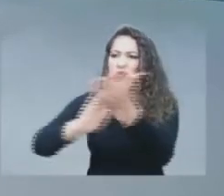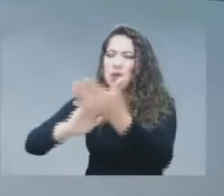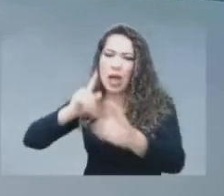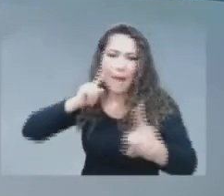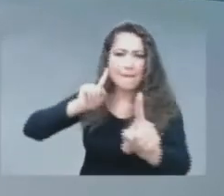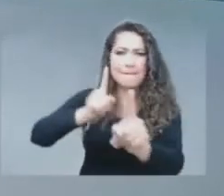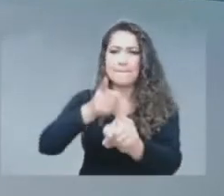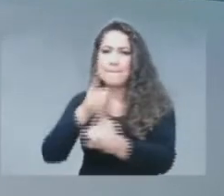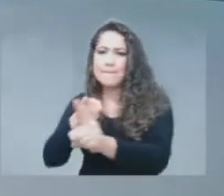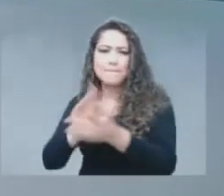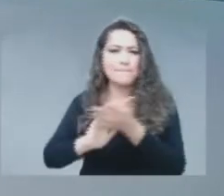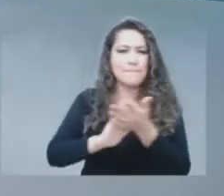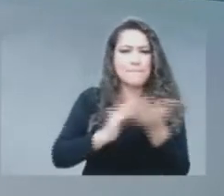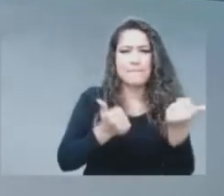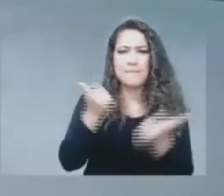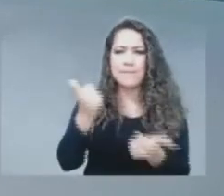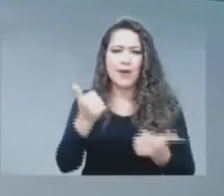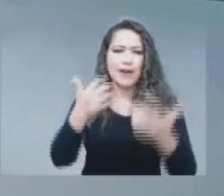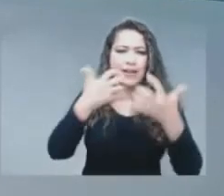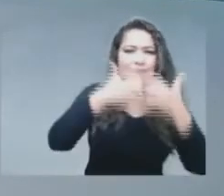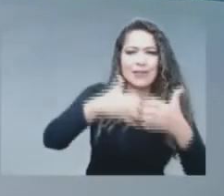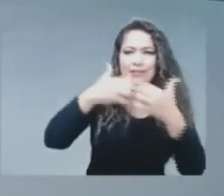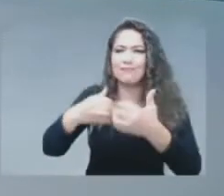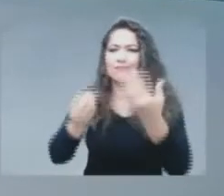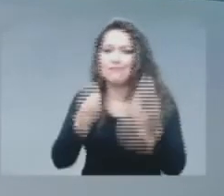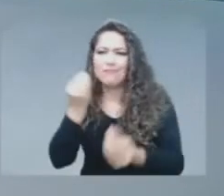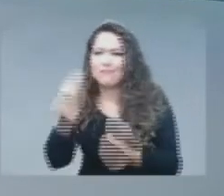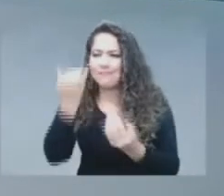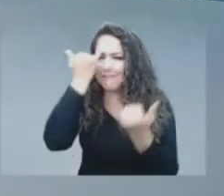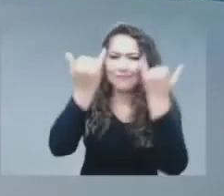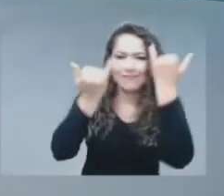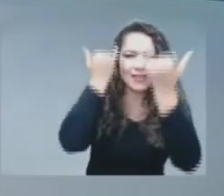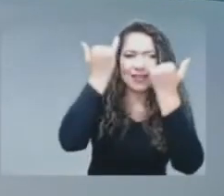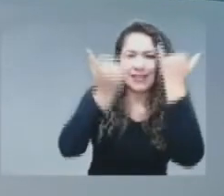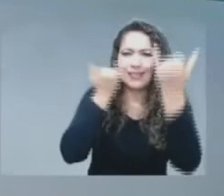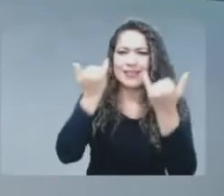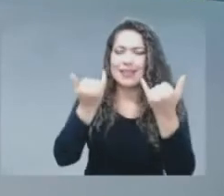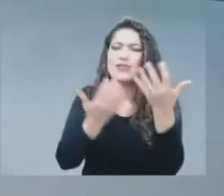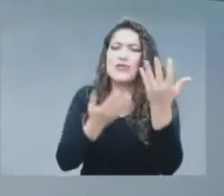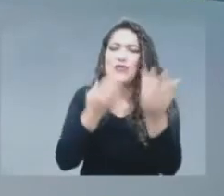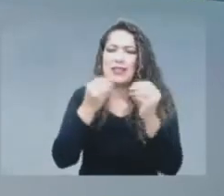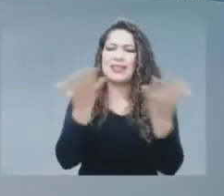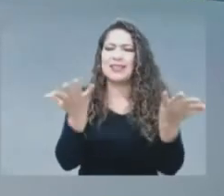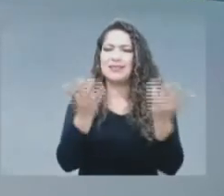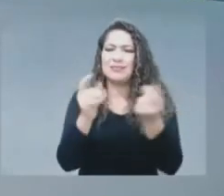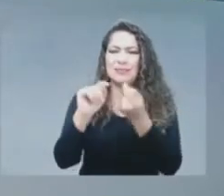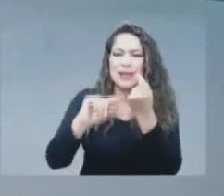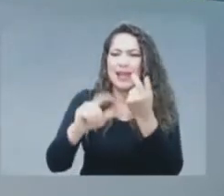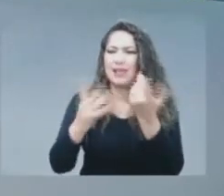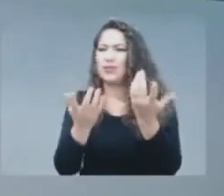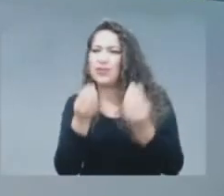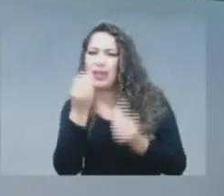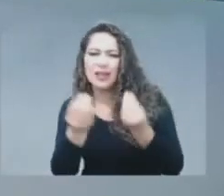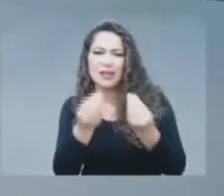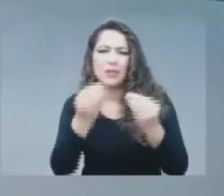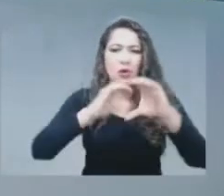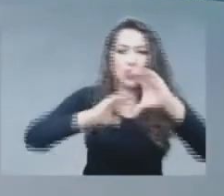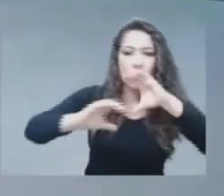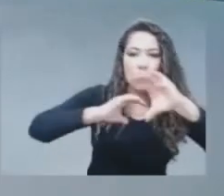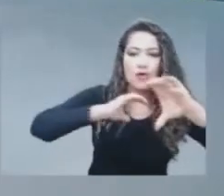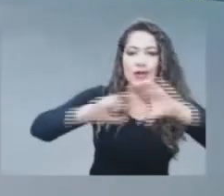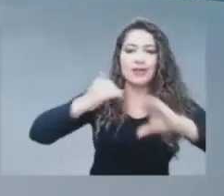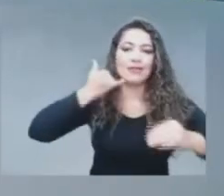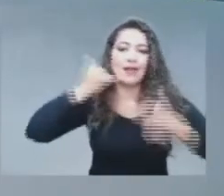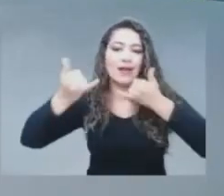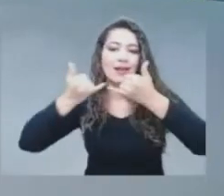them, and this for the ones are there, and then here we're going to have there with mobile